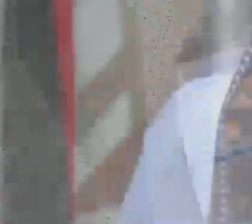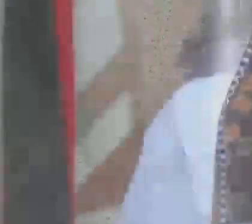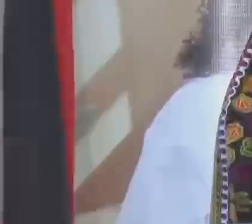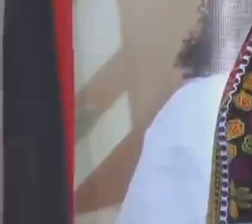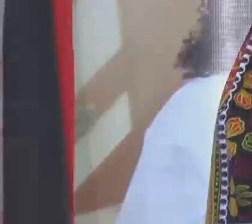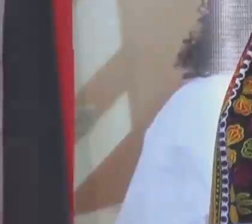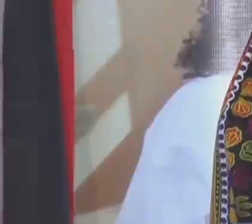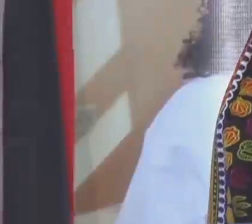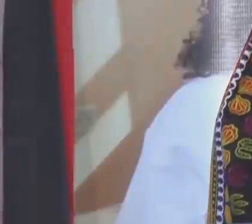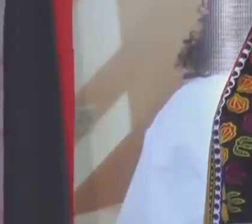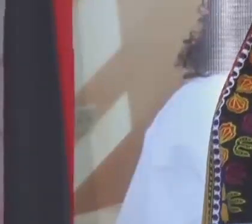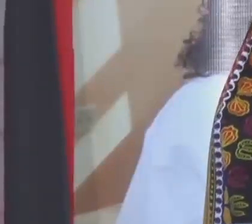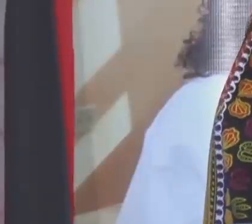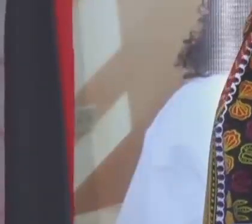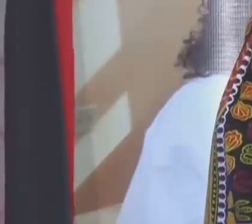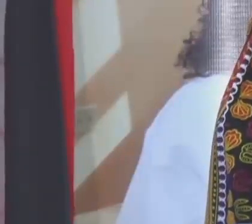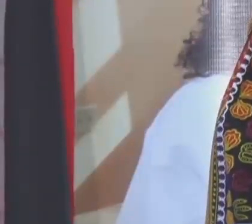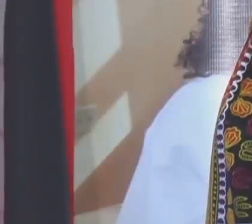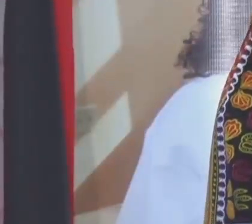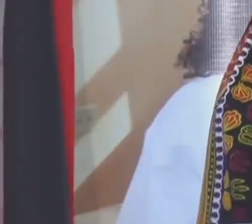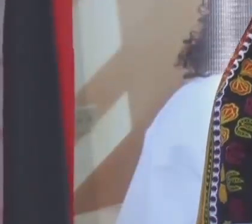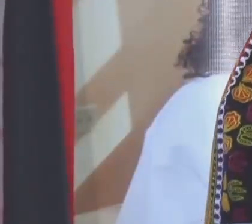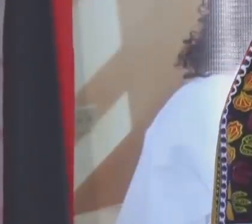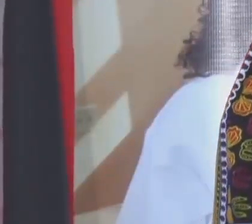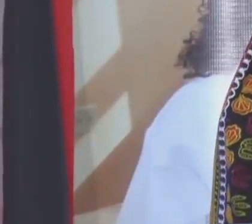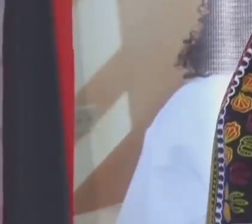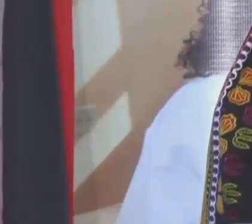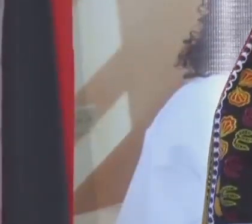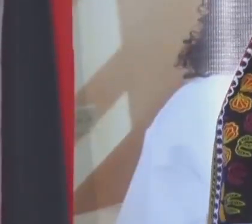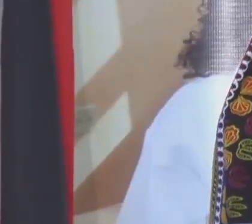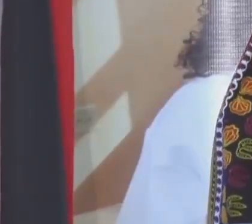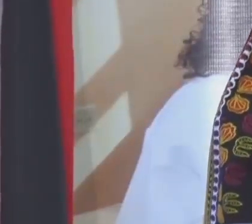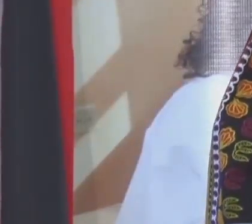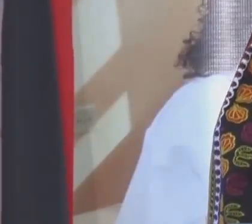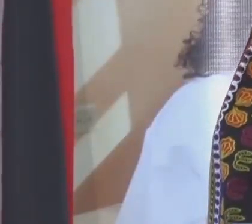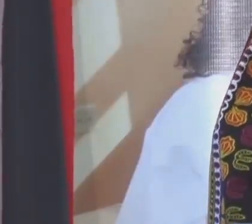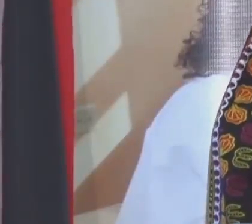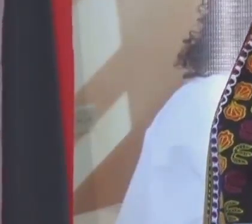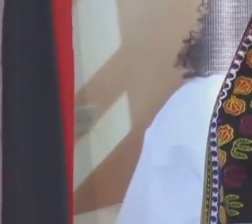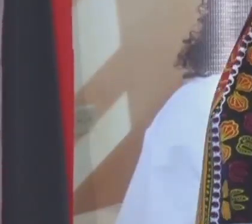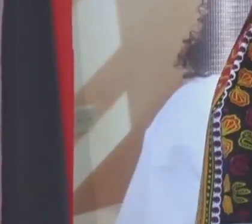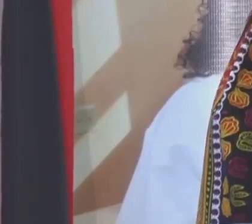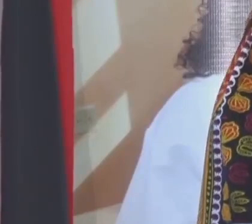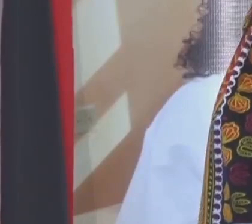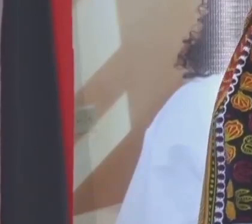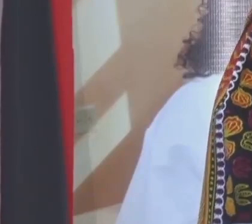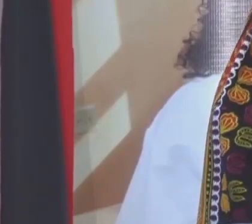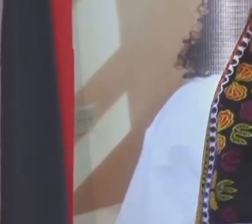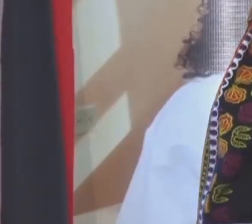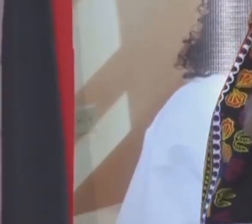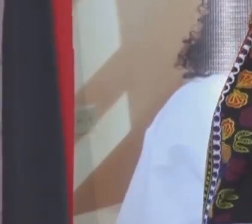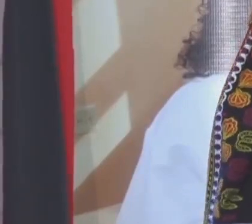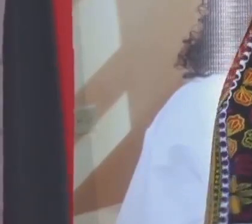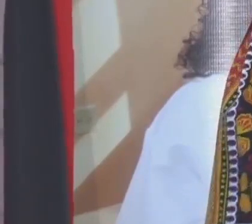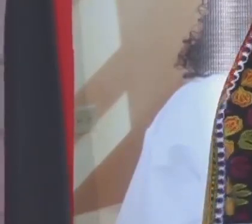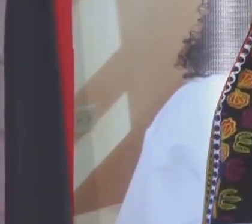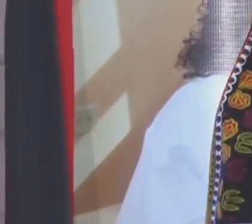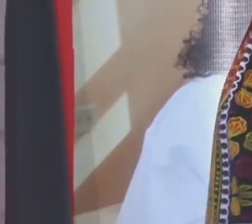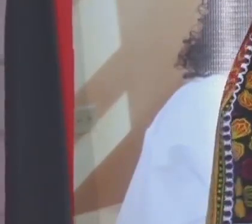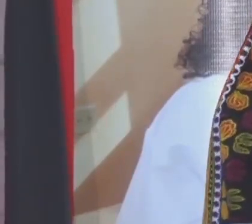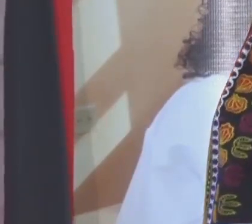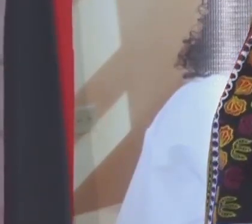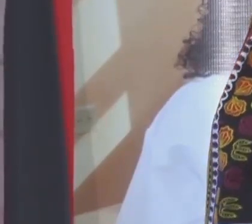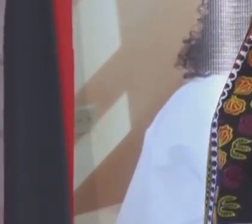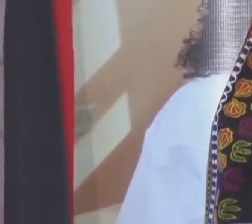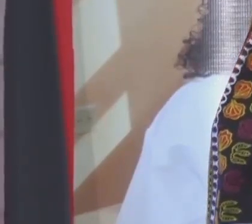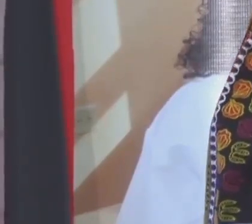the optimization of our school learning management system, when we speak about the procurement of ebooks, when we speak about dealing